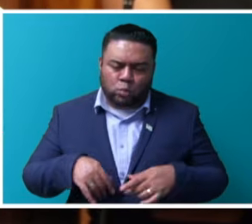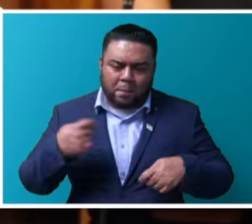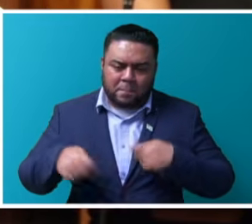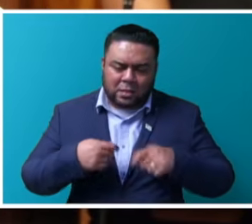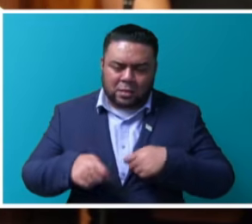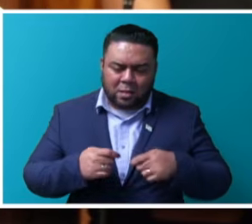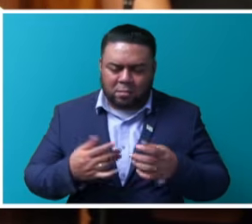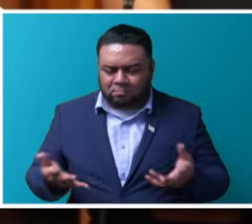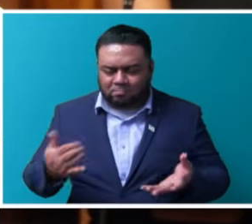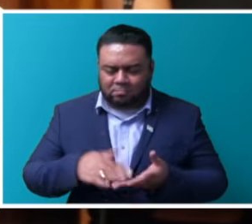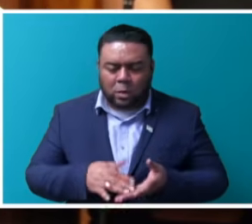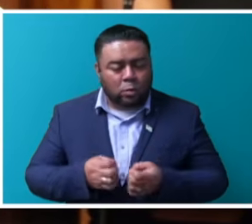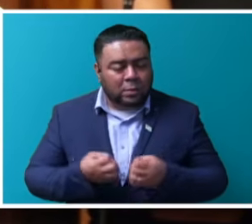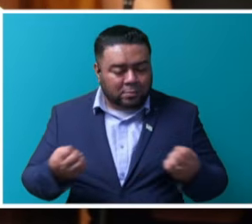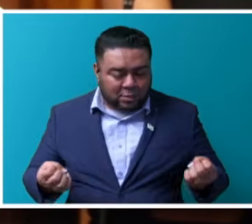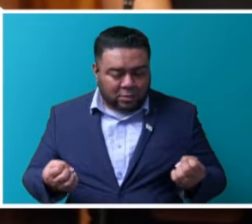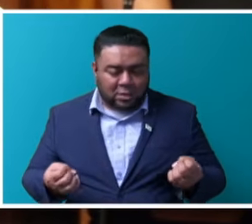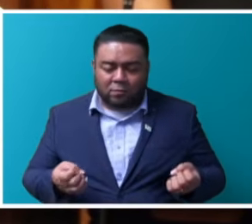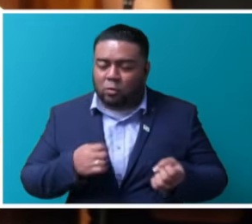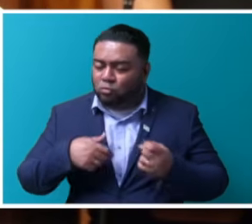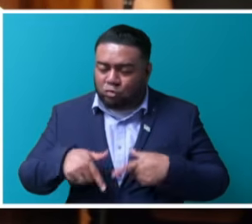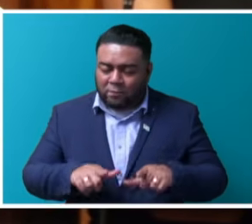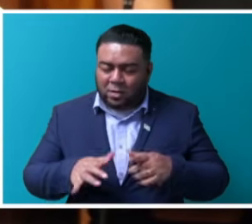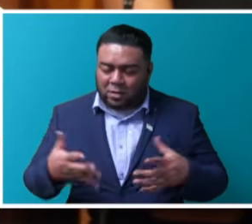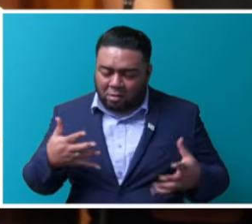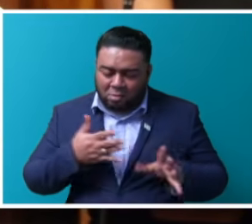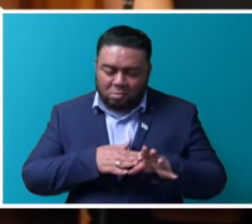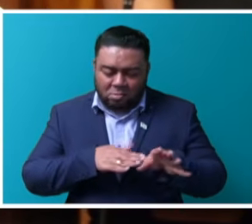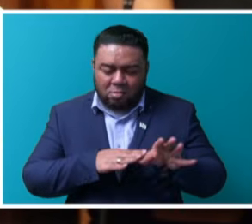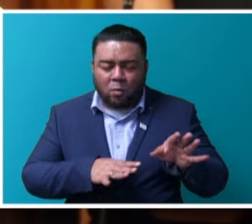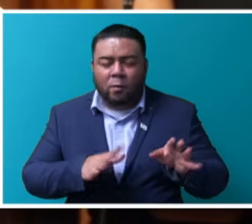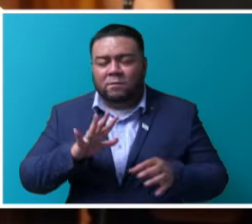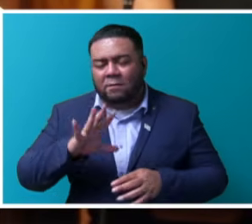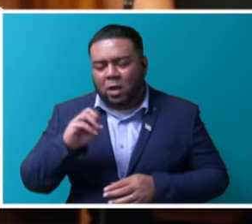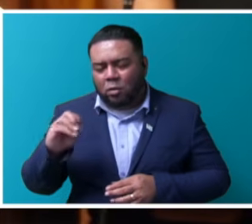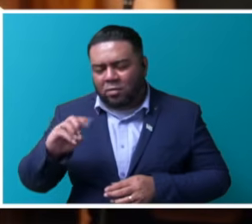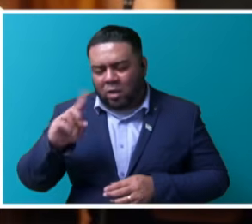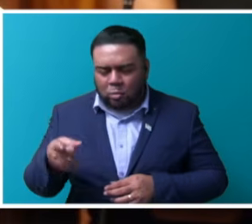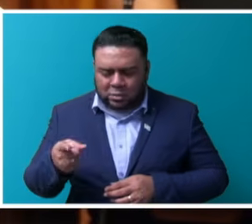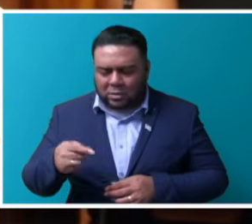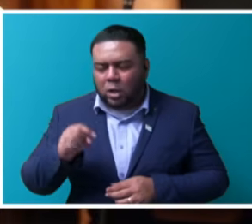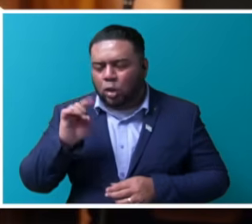apart from road expansion to manage the traffic congestion, we are providing $500,000